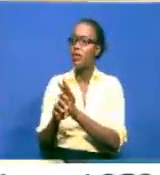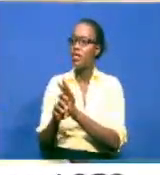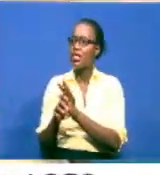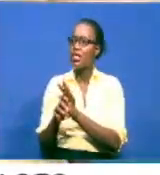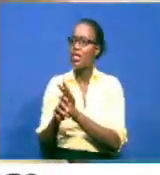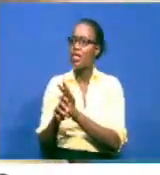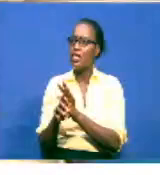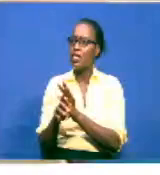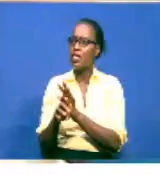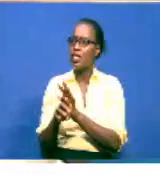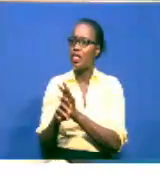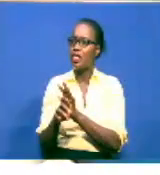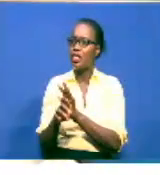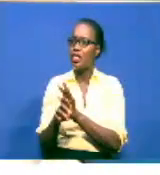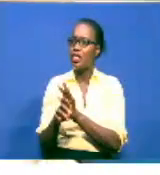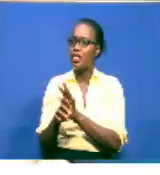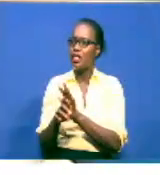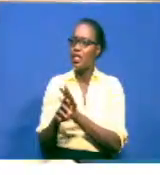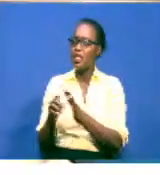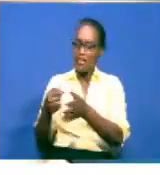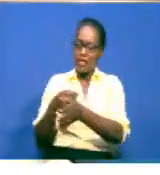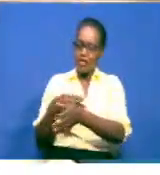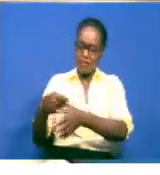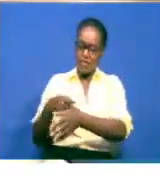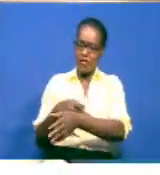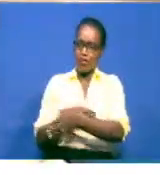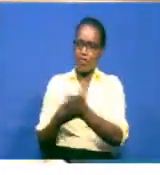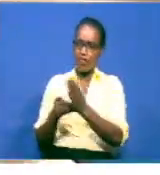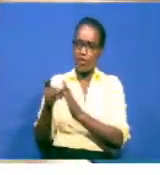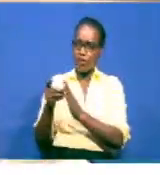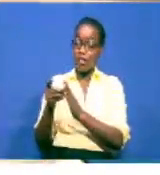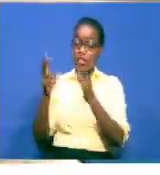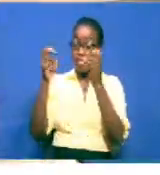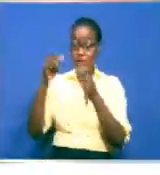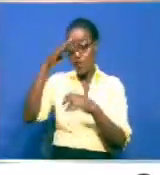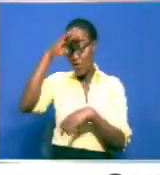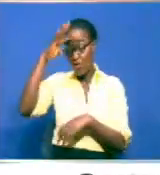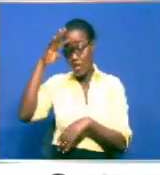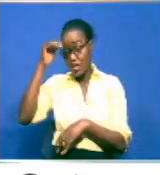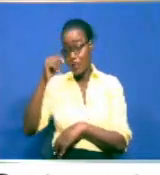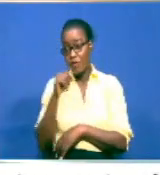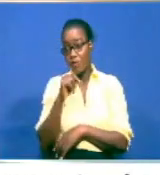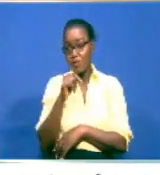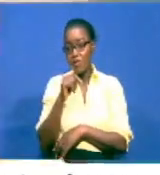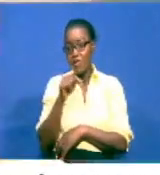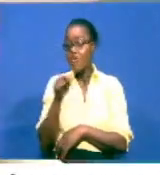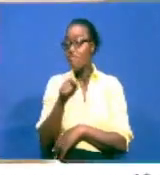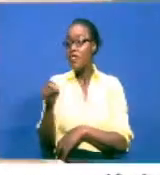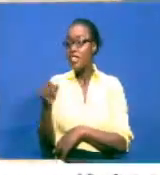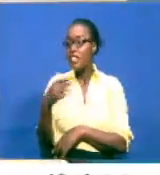the ones with new neurodevelopmental issues. Like autism. Yes. Like autism. You see, for such